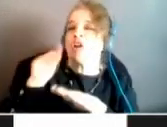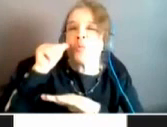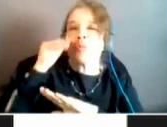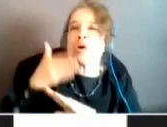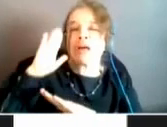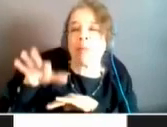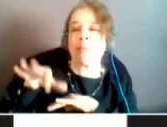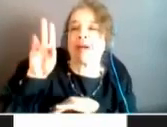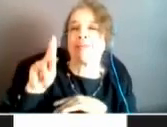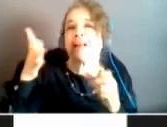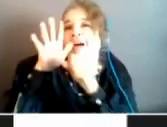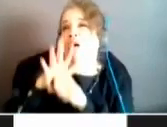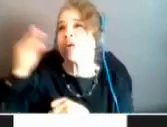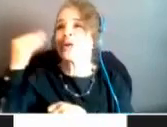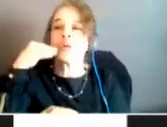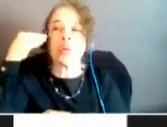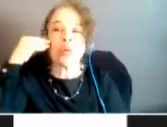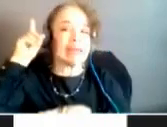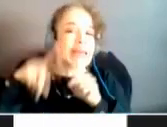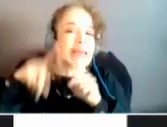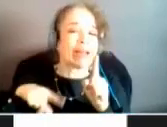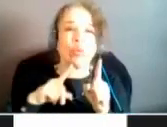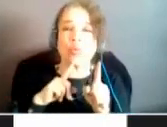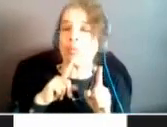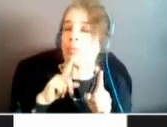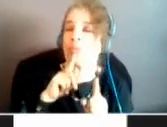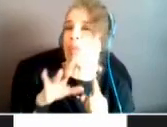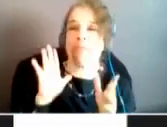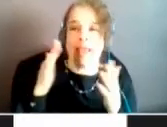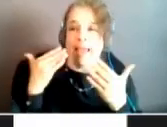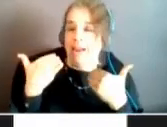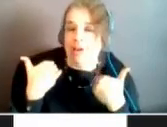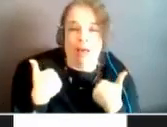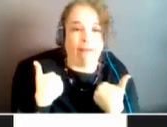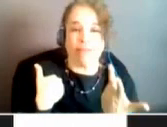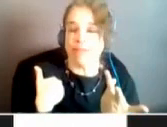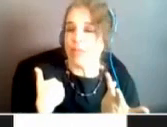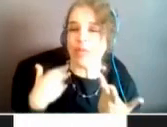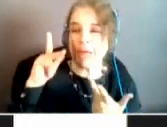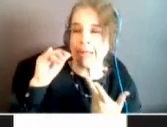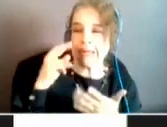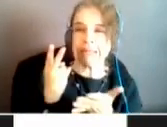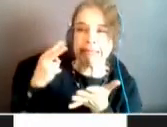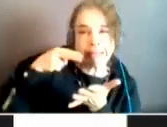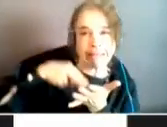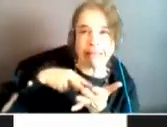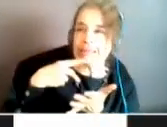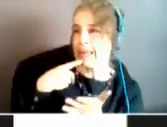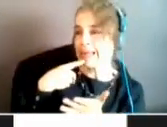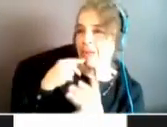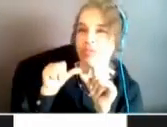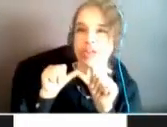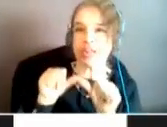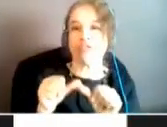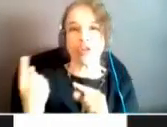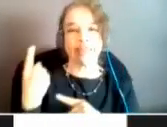to pick me up and take me home. And I can't really, you know, I don't have the, you know, kind of stamina to stay for